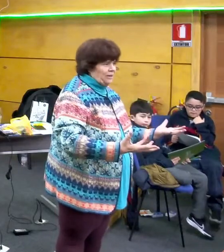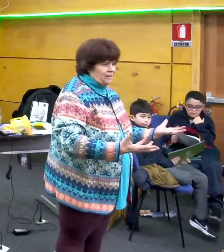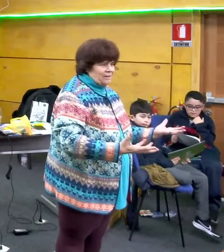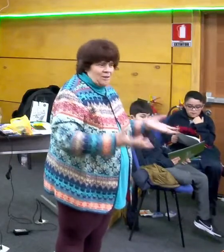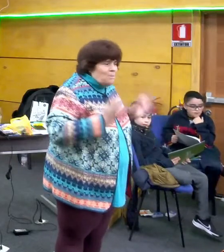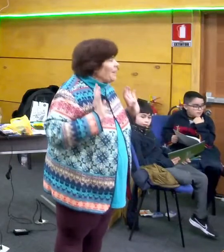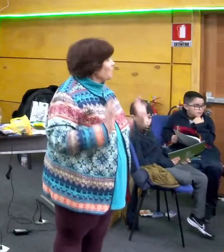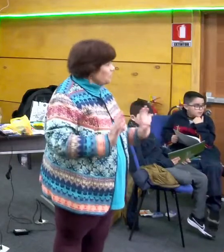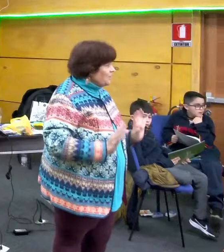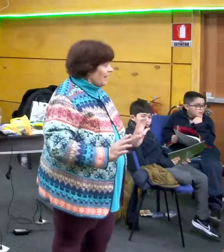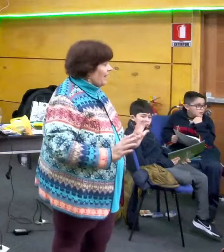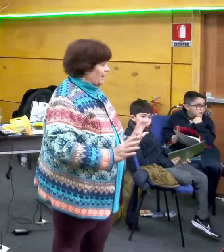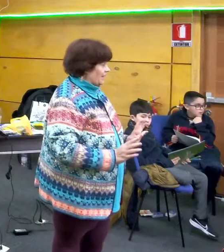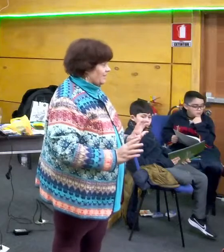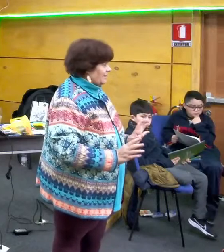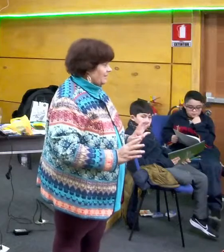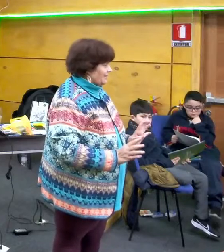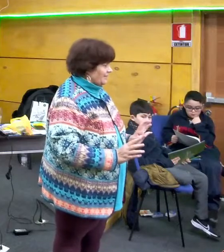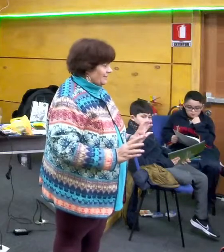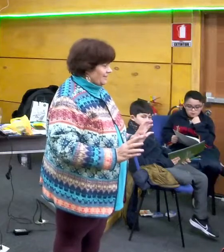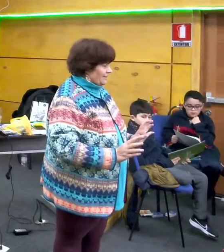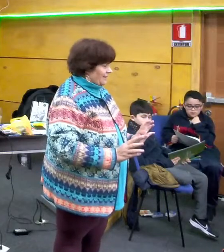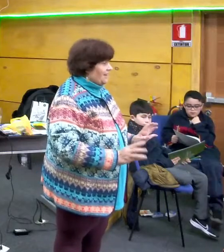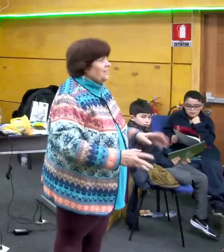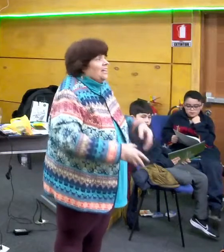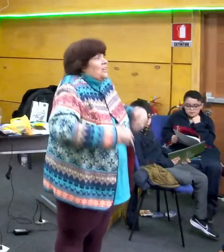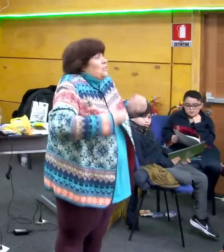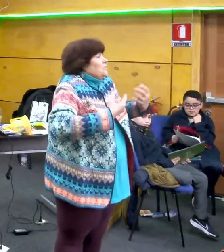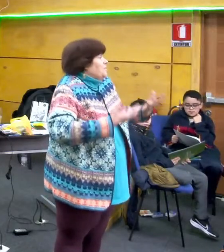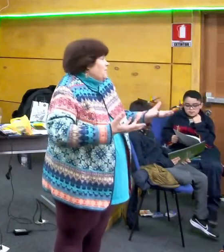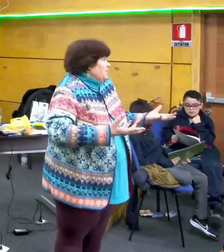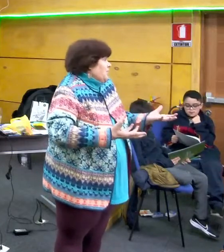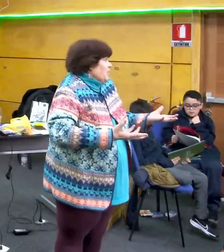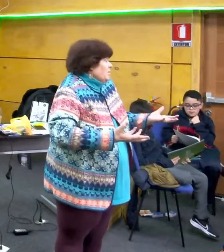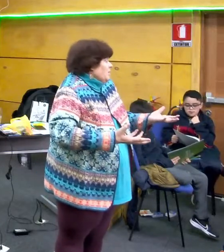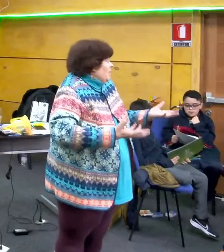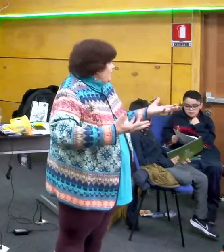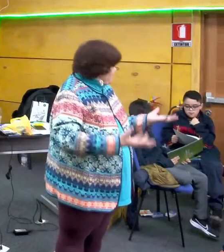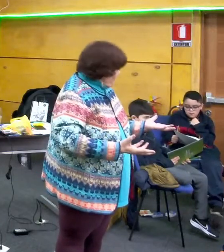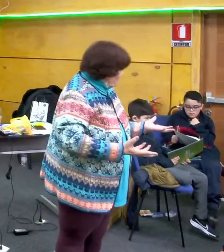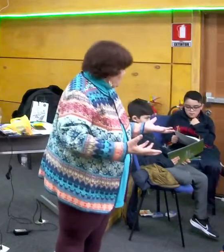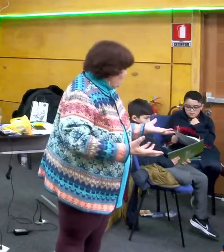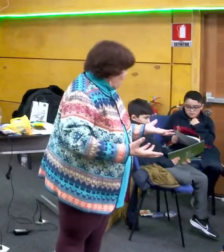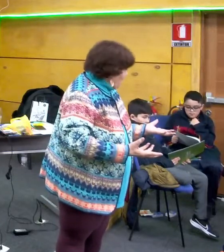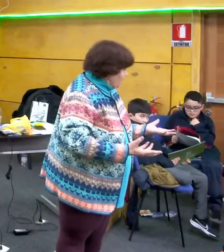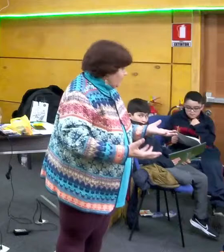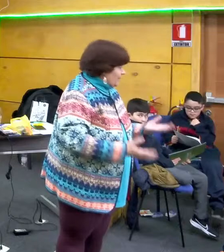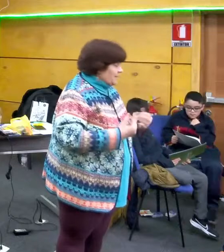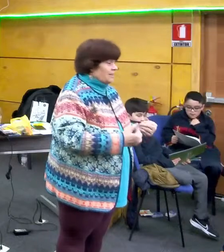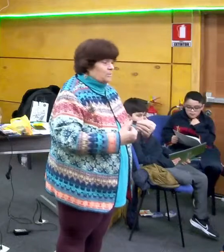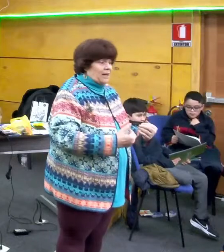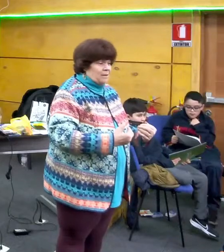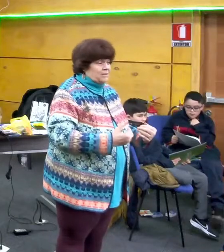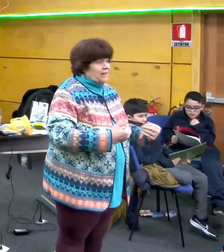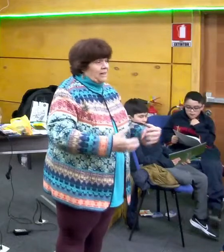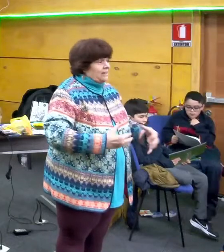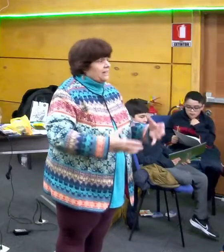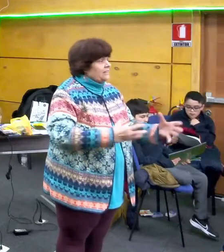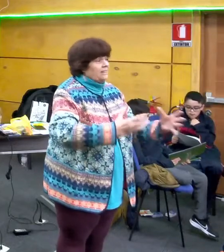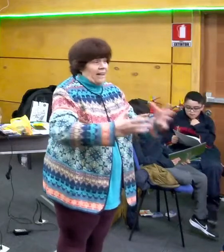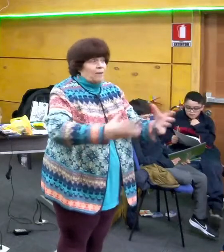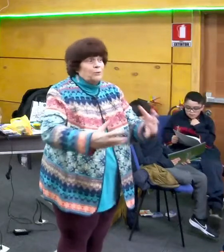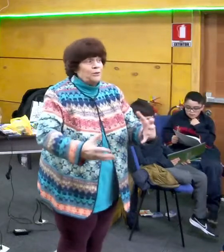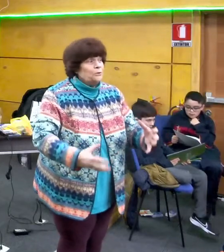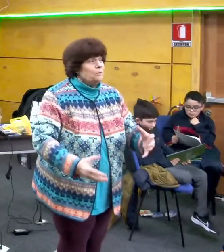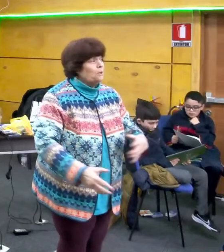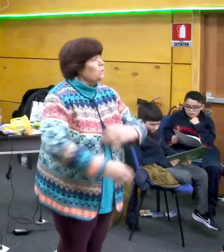do it, the better you get at it. And you figure out it's not so bad. Like sometimes it